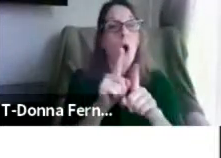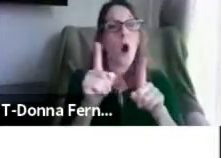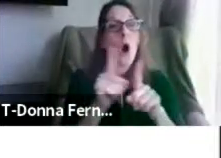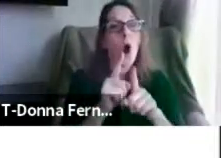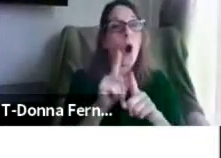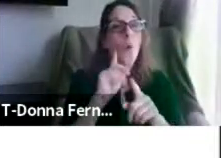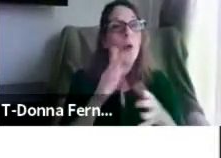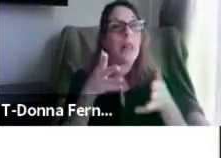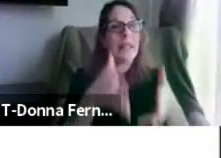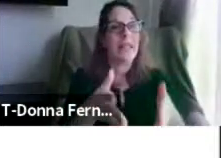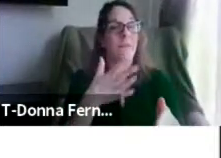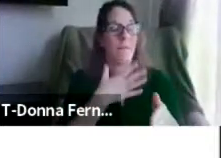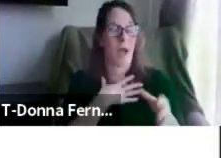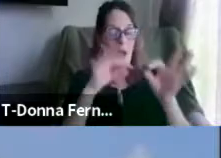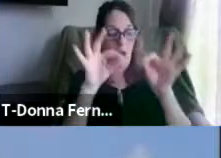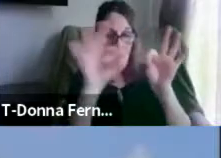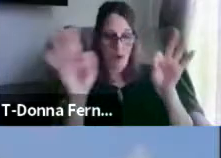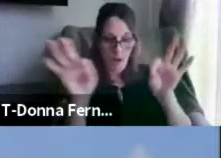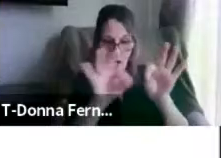my contact information.